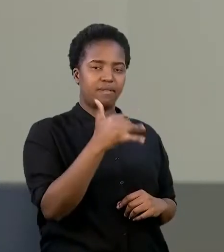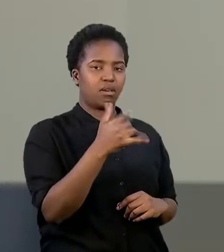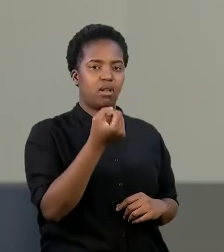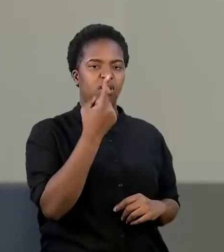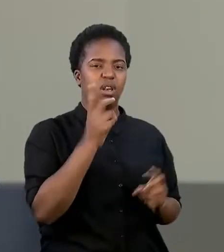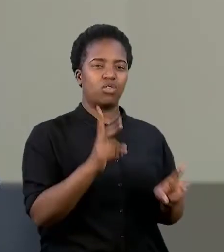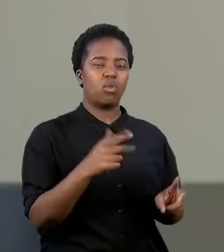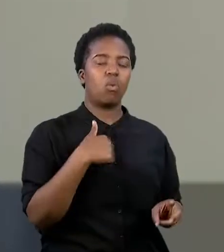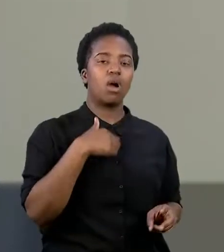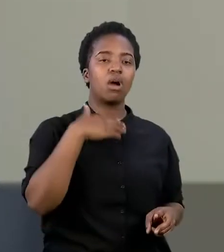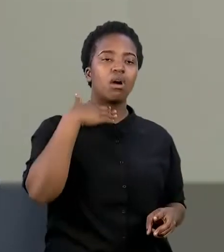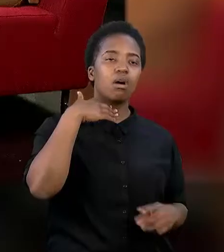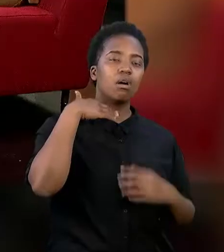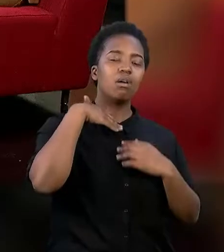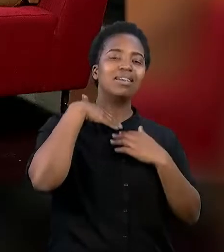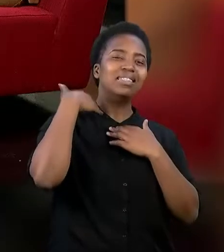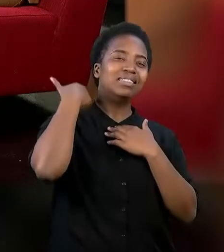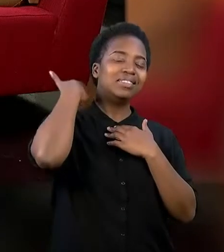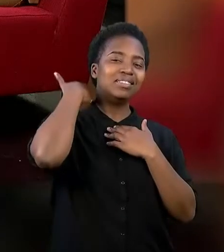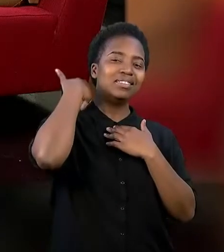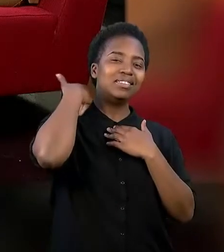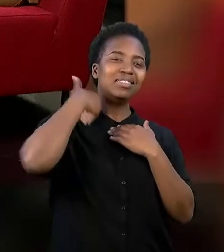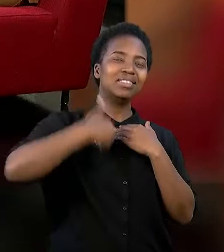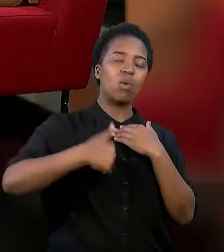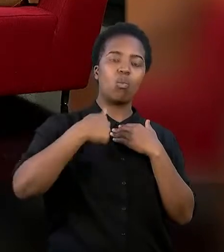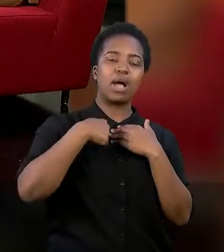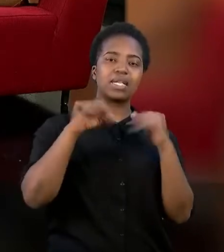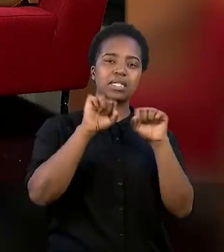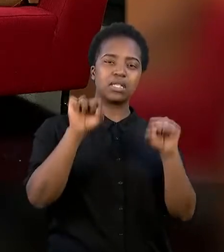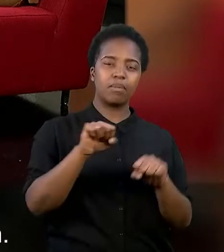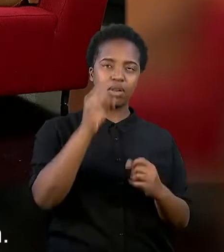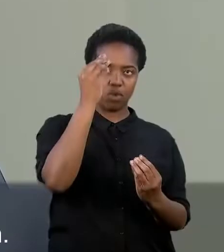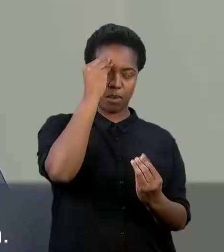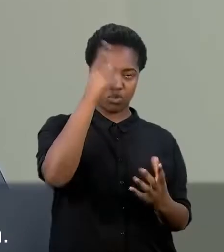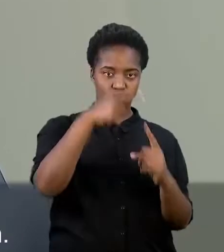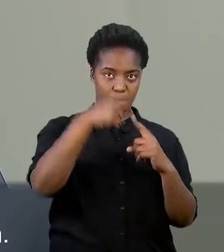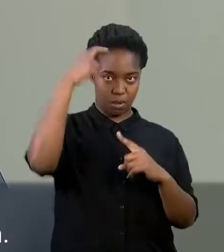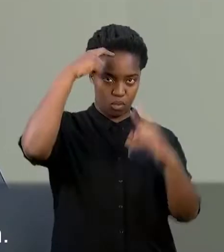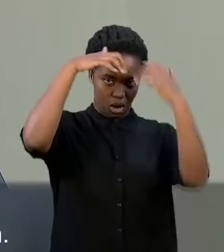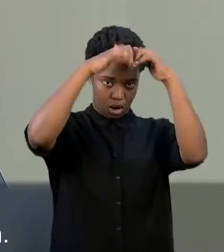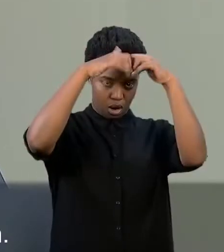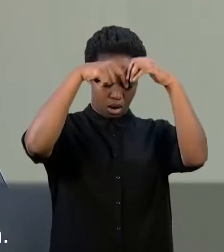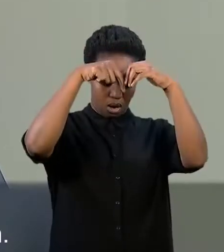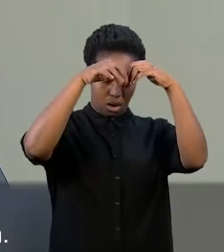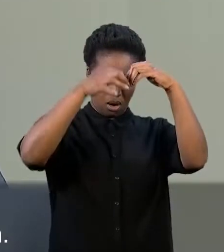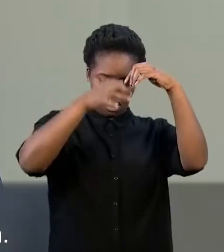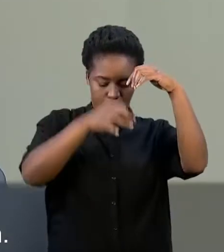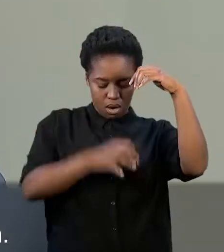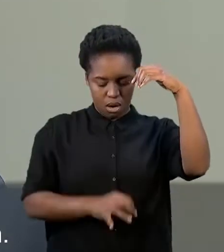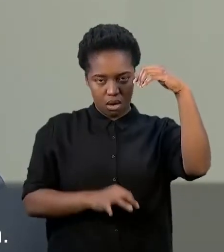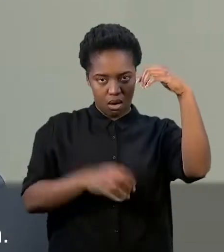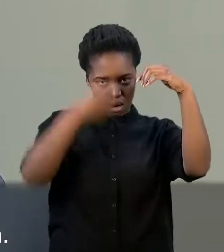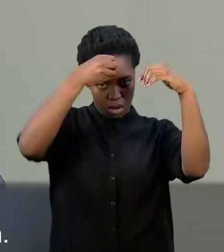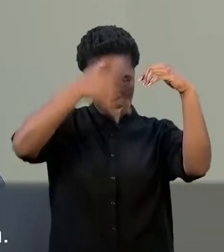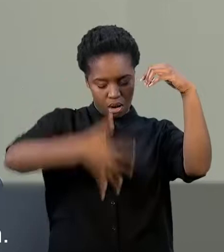they will understand it naturally because the spinal cord is a system where information is relayed from the brain to the